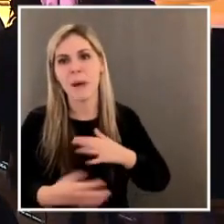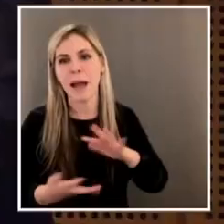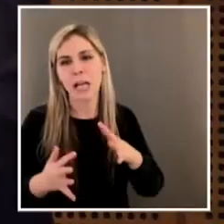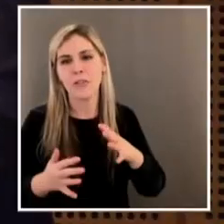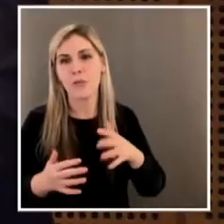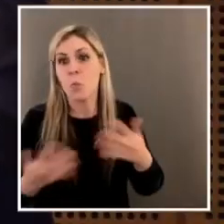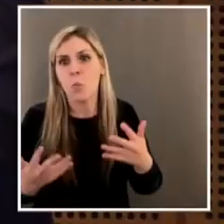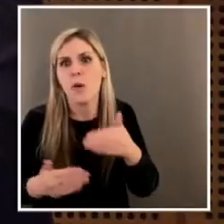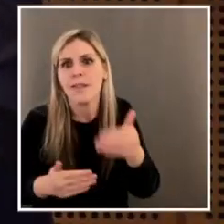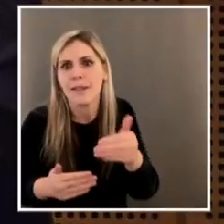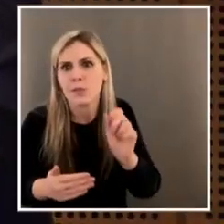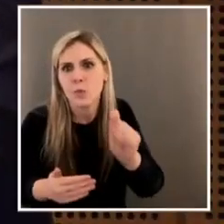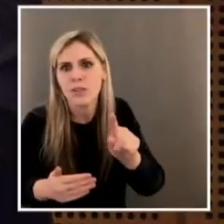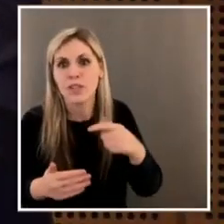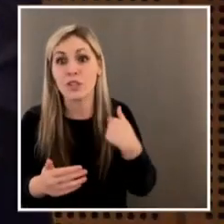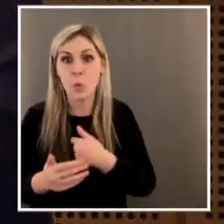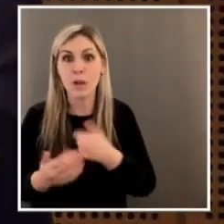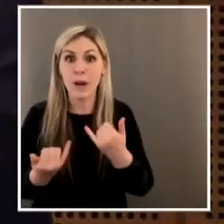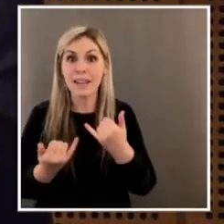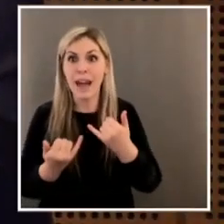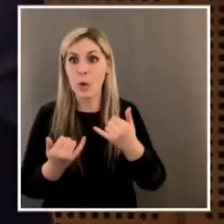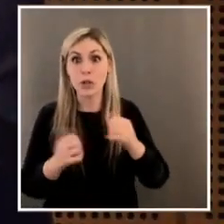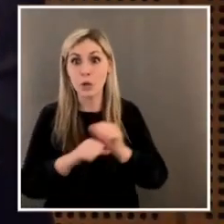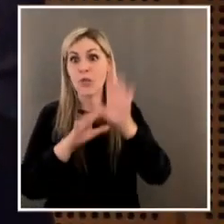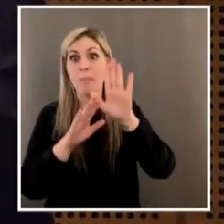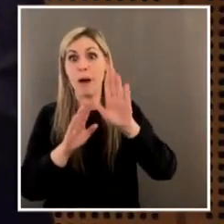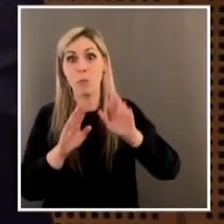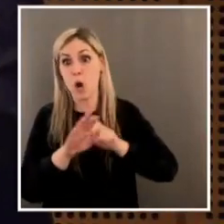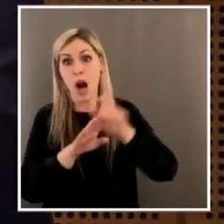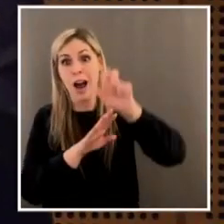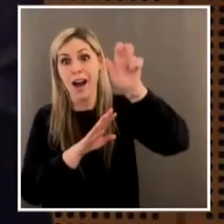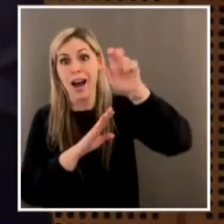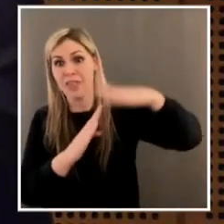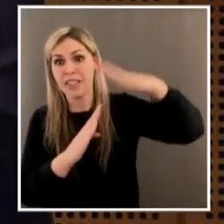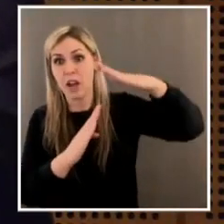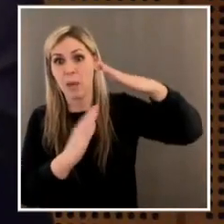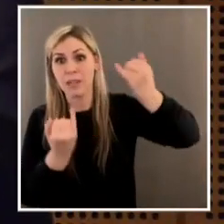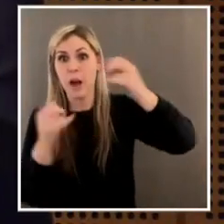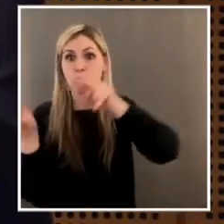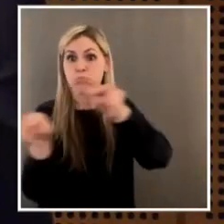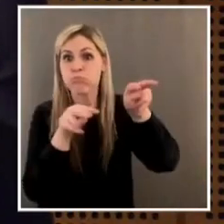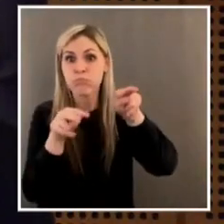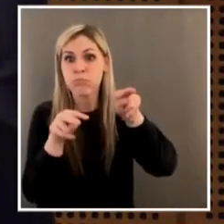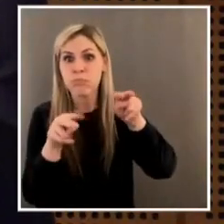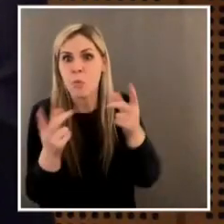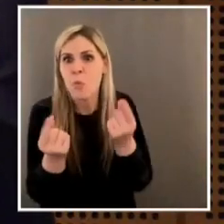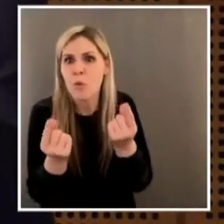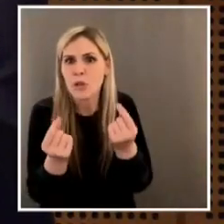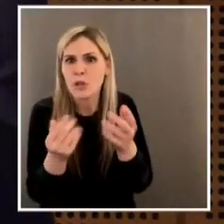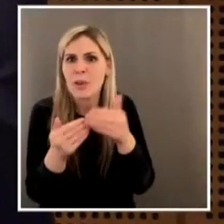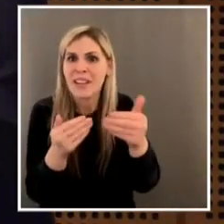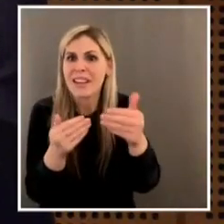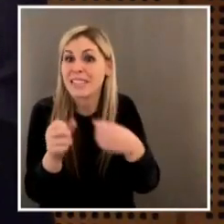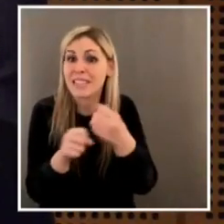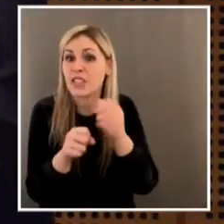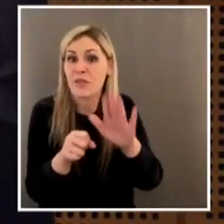you've gotten to the mountaintop. After looking out from that place, what will you do in the next season of your